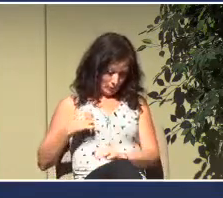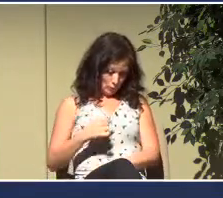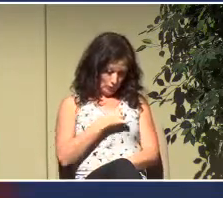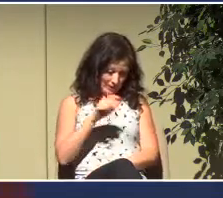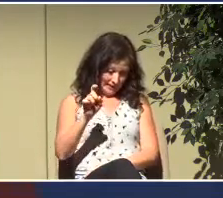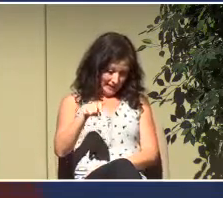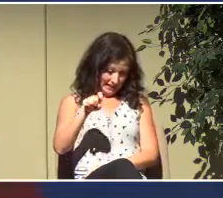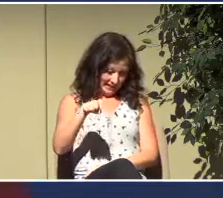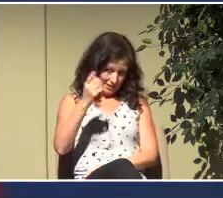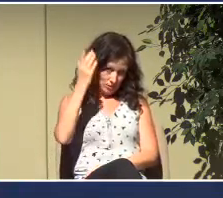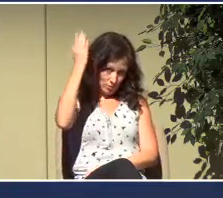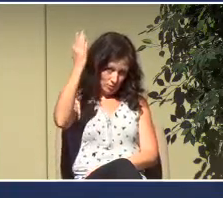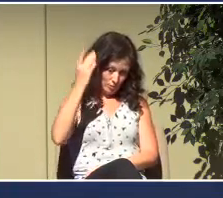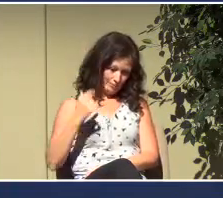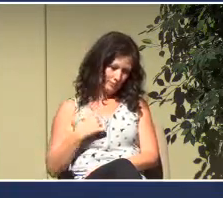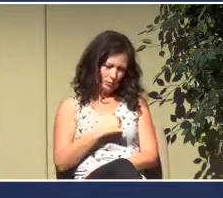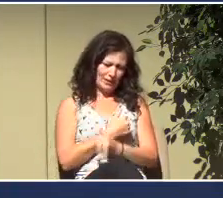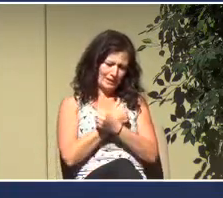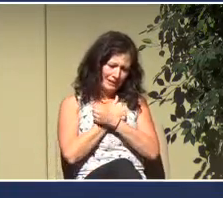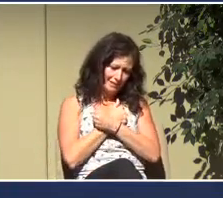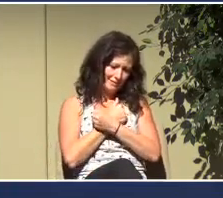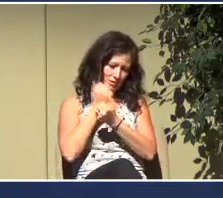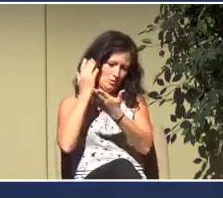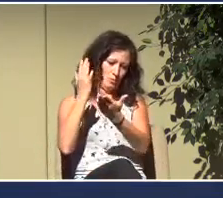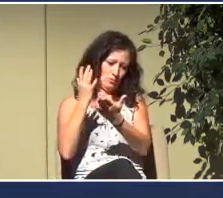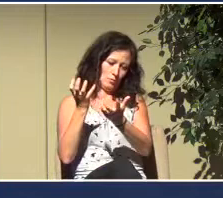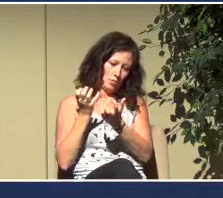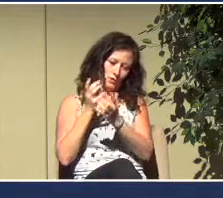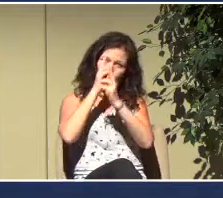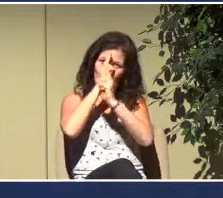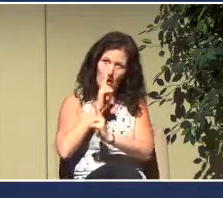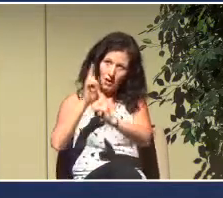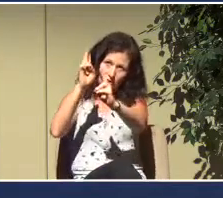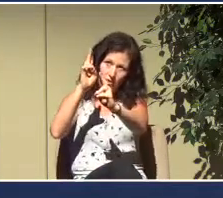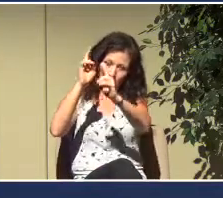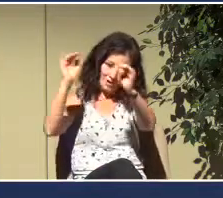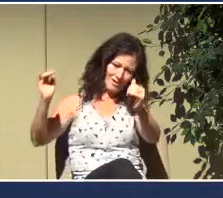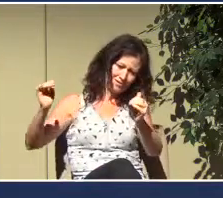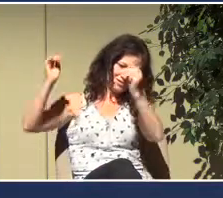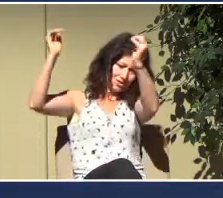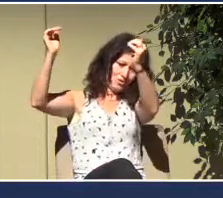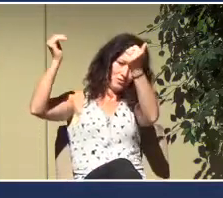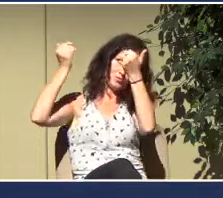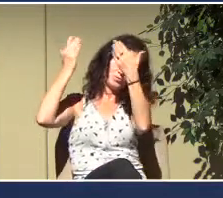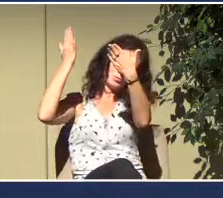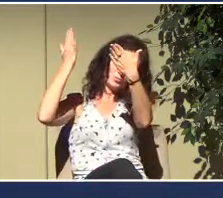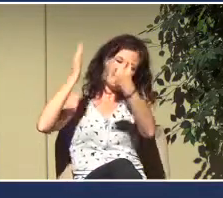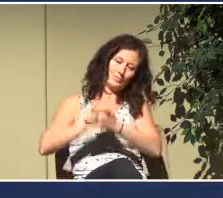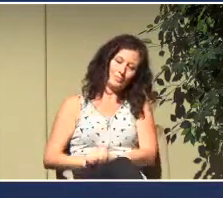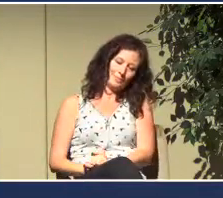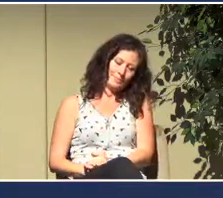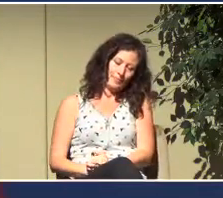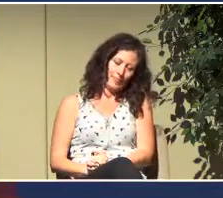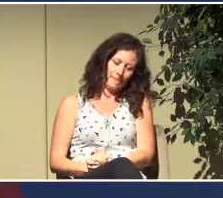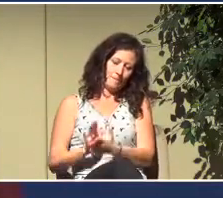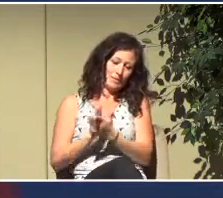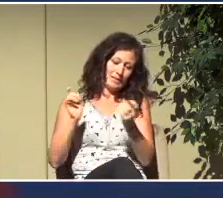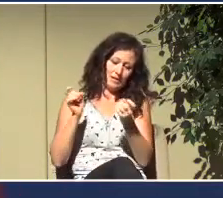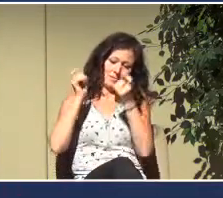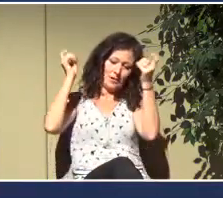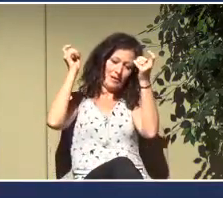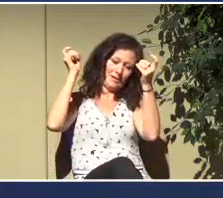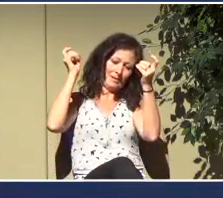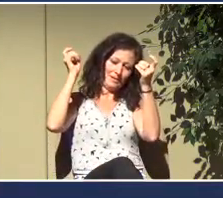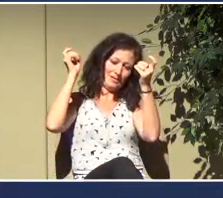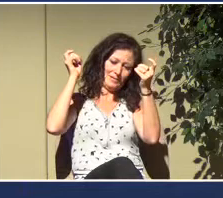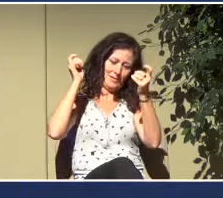We love you. We want to honor you and exalt you. We celebrate that, yes, no power of hell, no